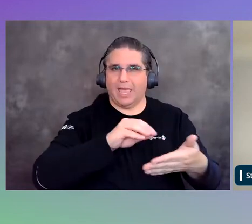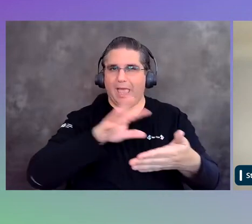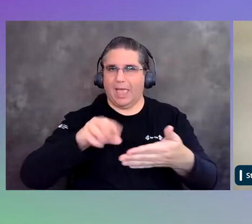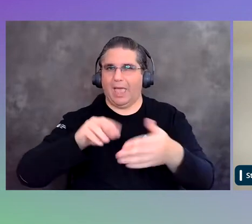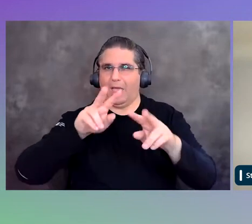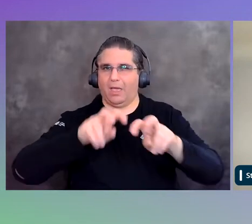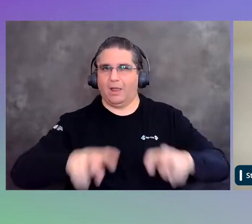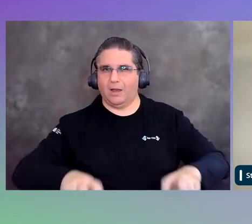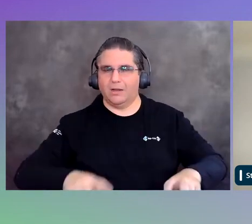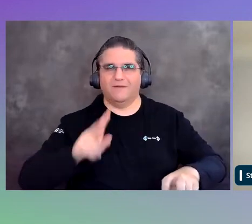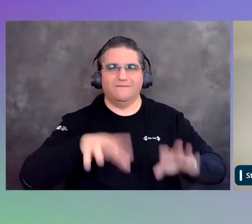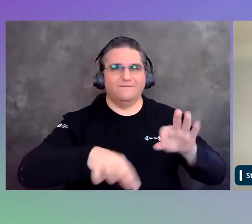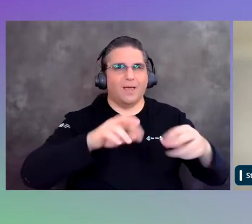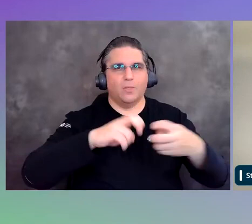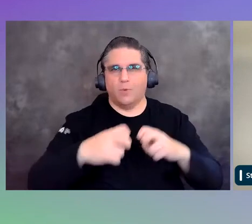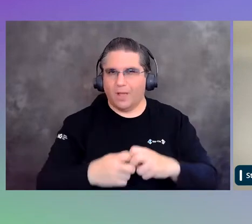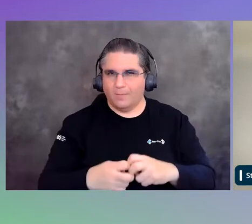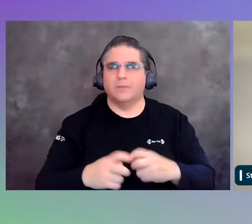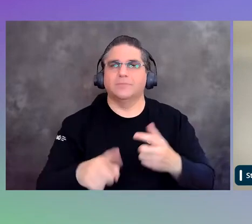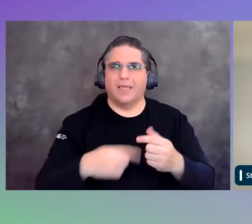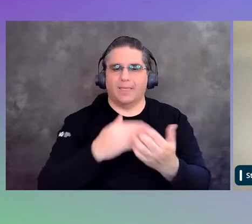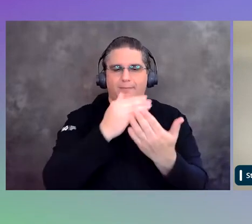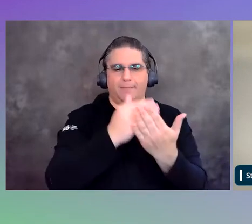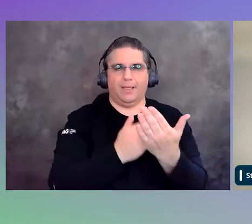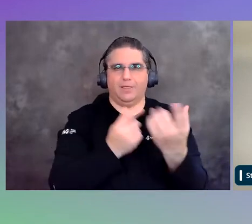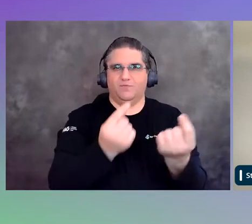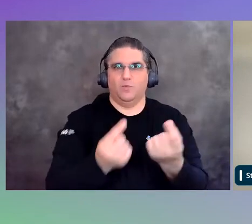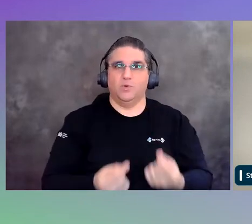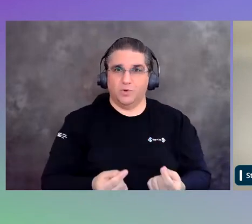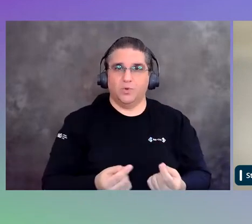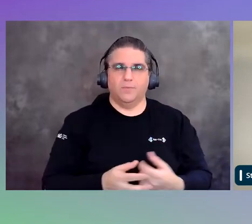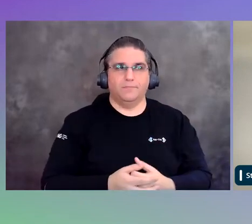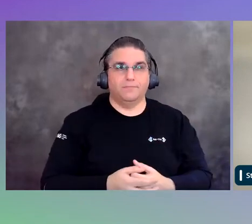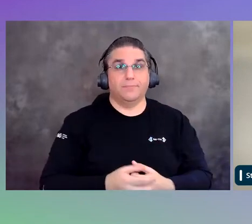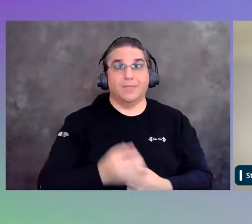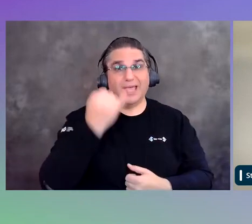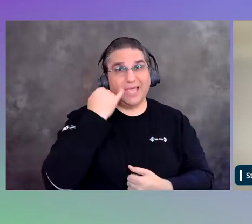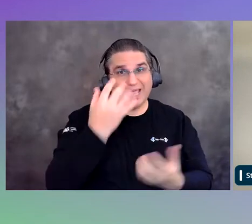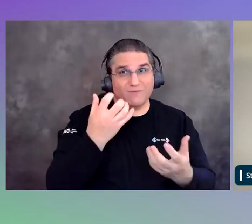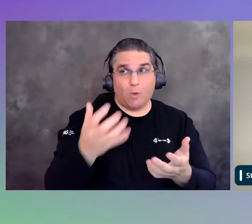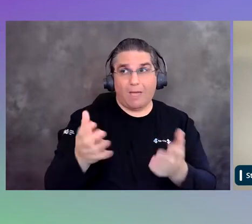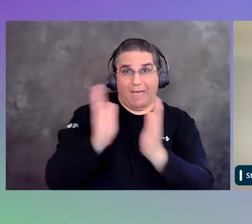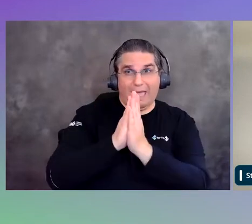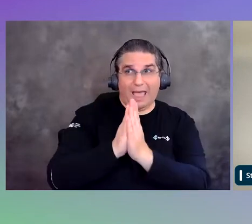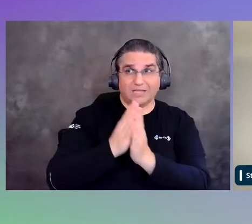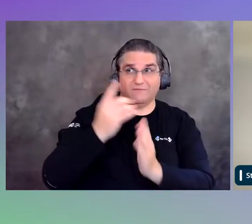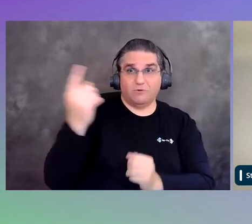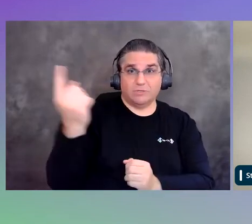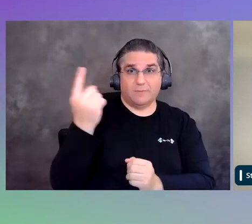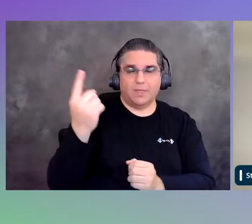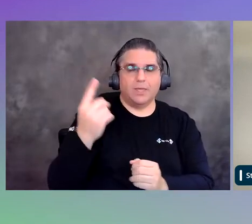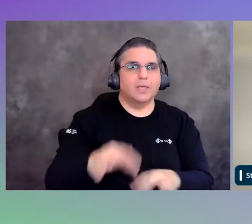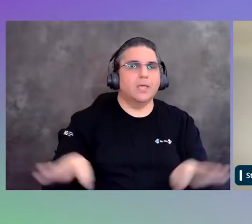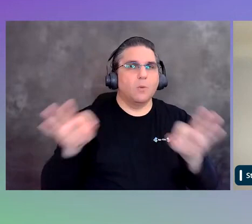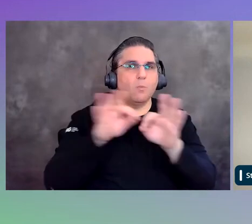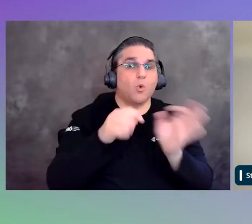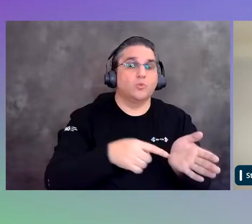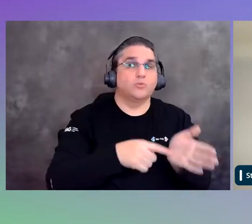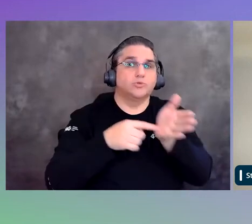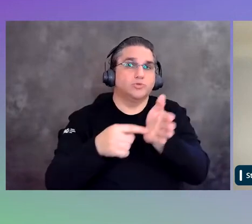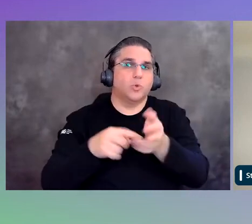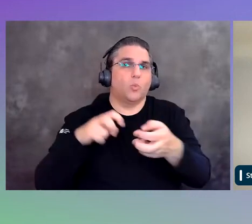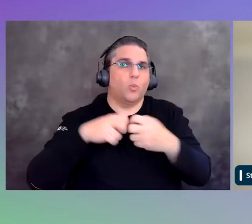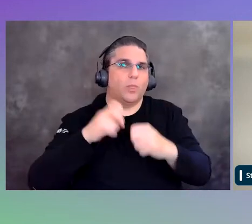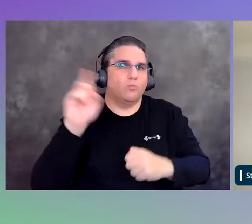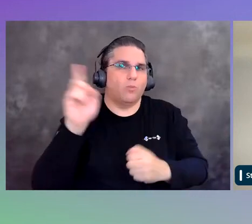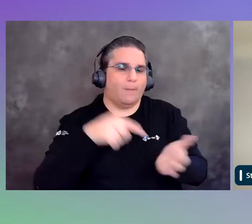problem. So, you know, when you want to ask for things, it's easy if you can demonstrate what the problem is, how that's affecting you, and